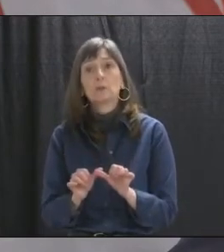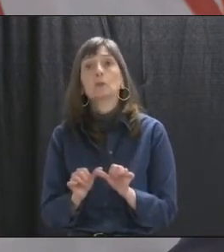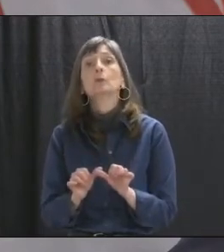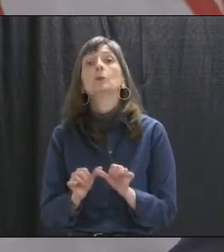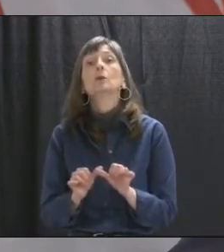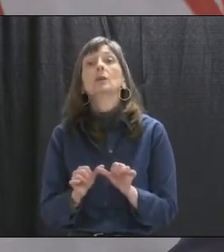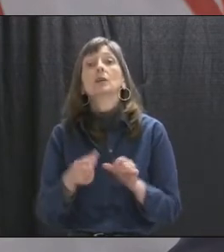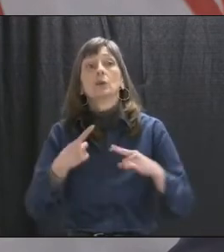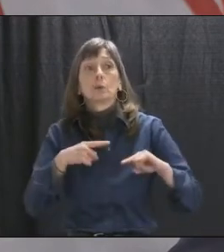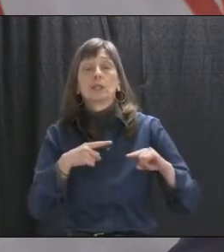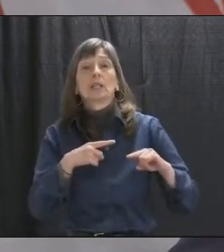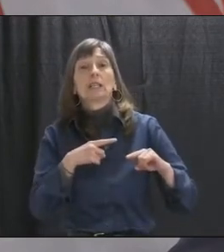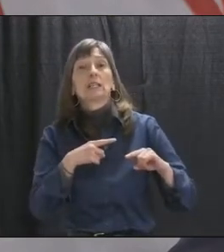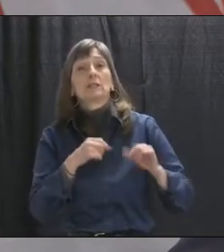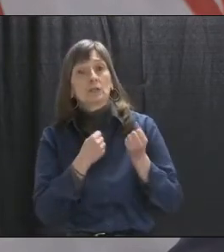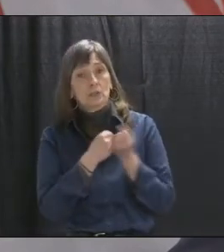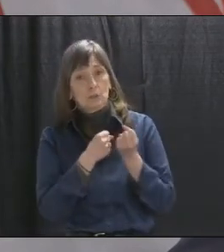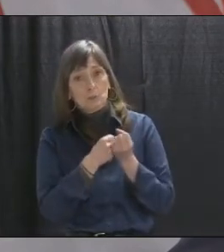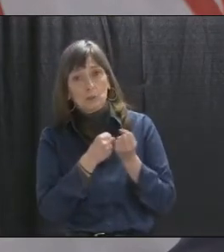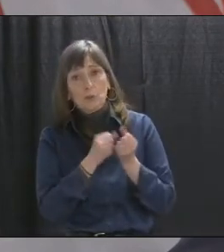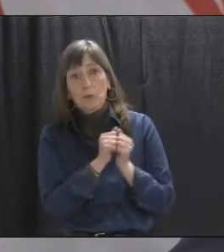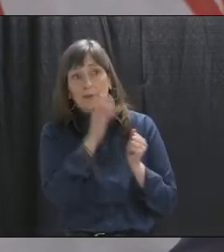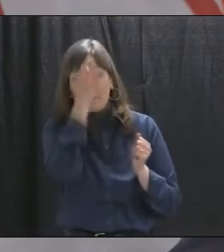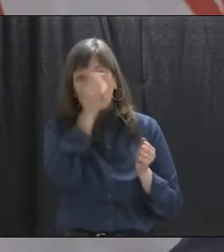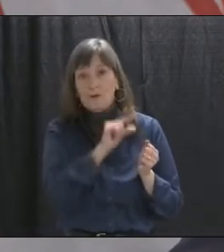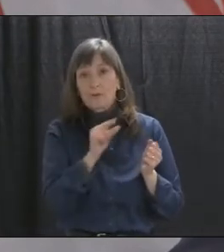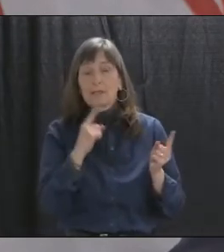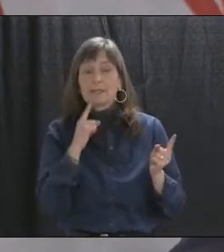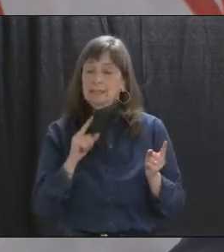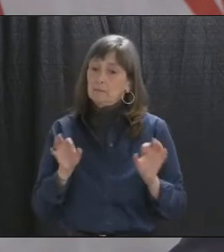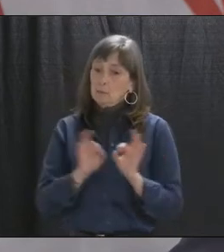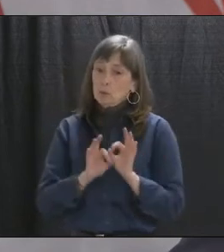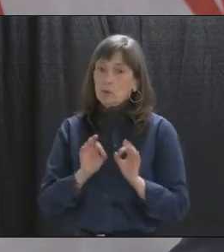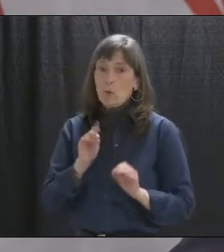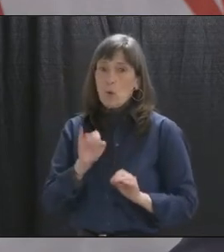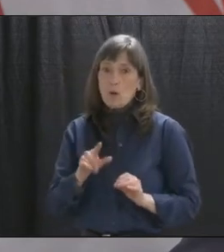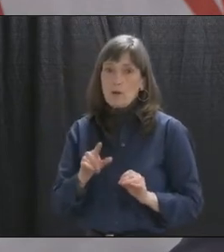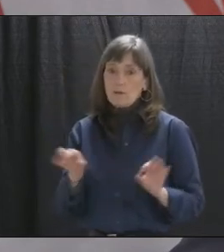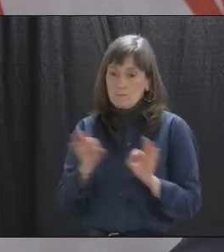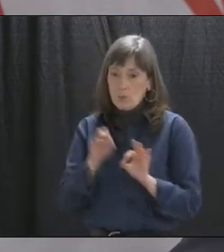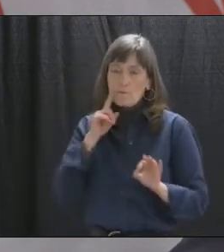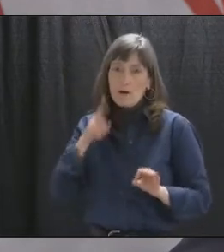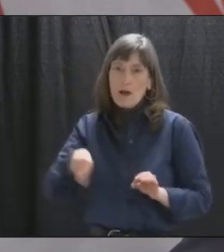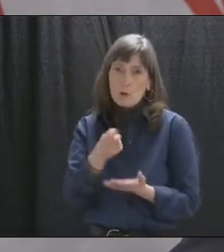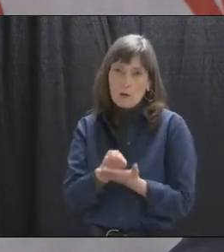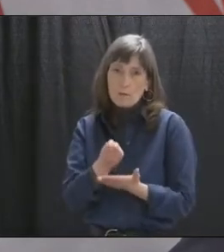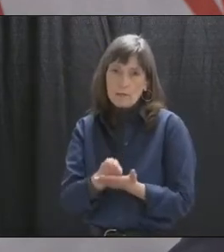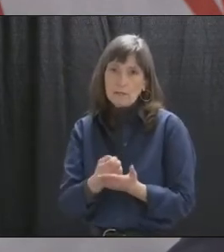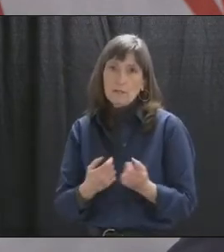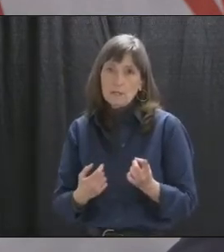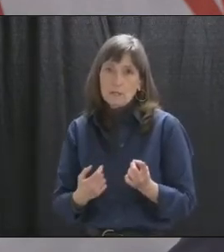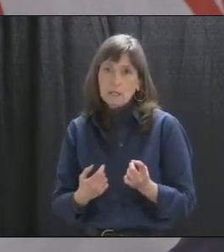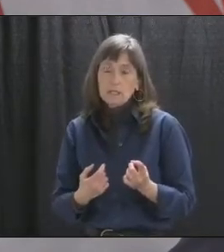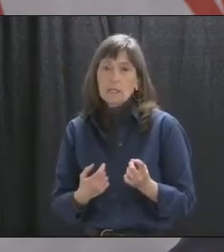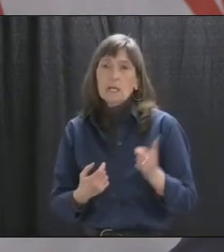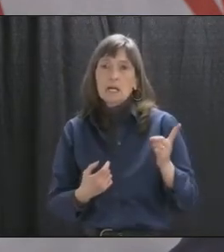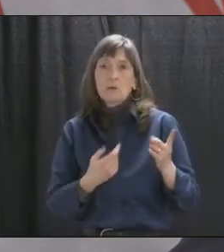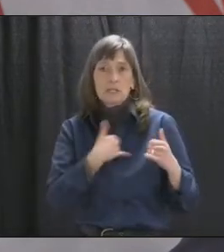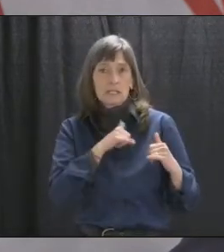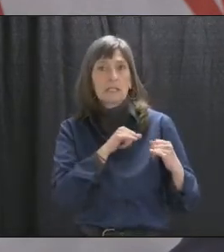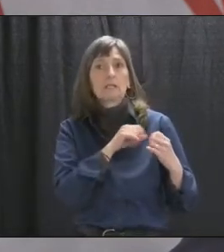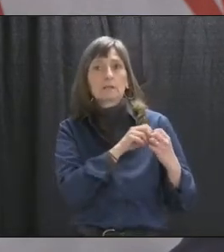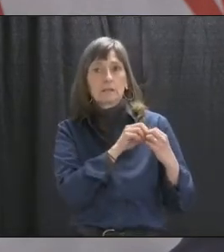make the argument and with the federal government the important role that this energy sector, the oil and gas sector, plays within Newfoundland and Labrador, and that there will be